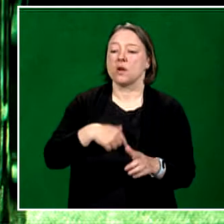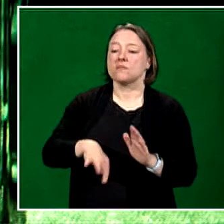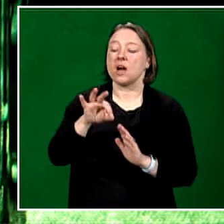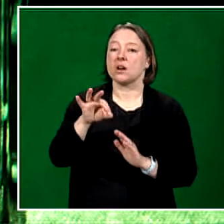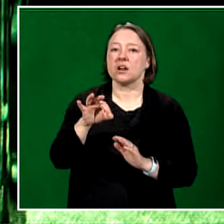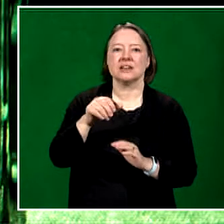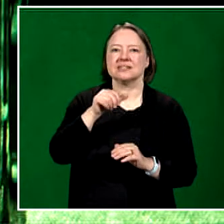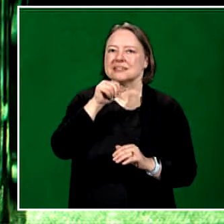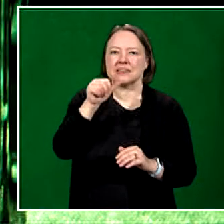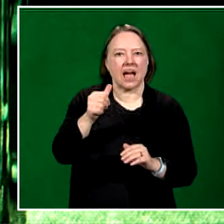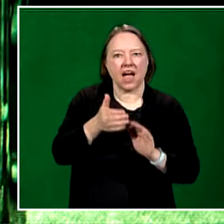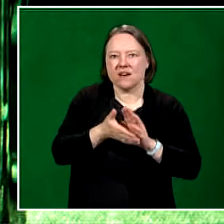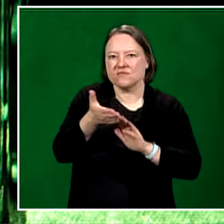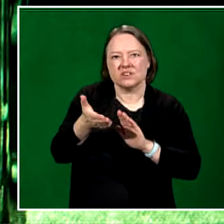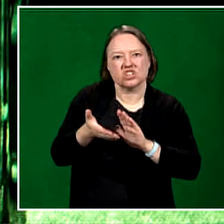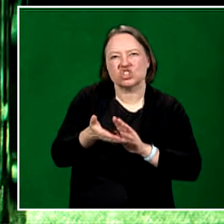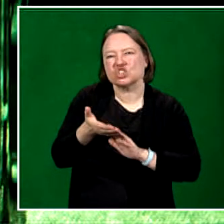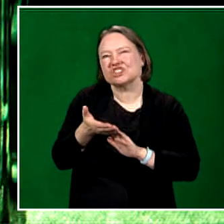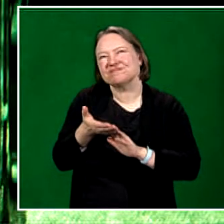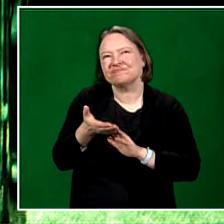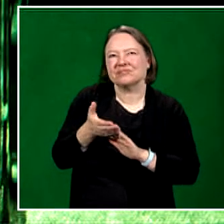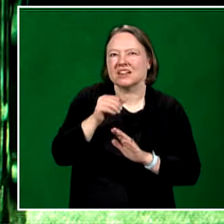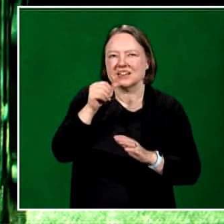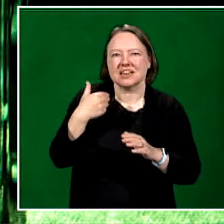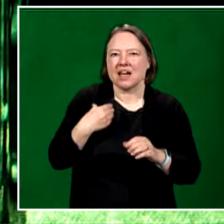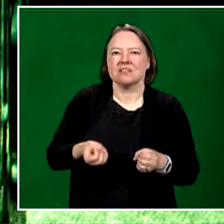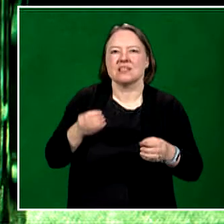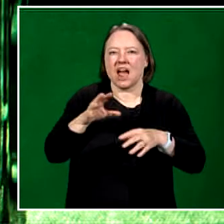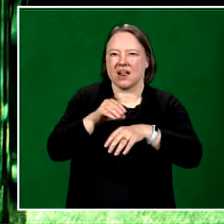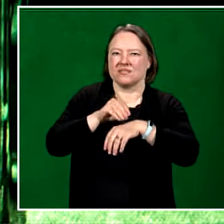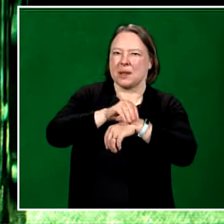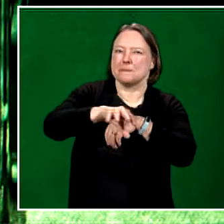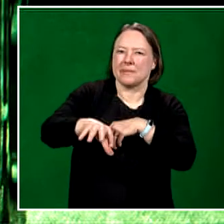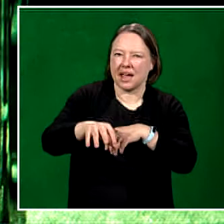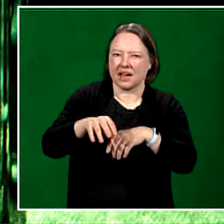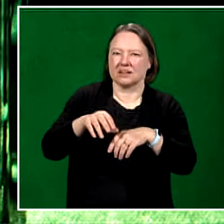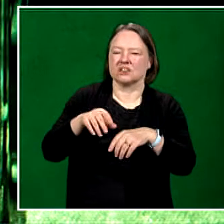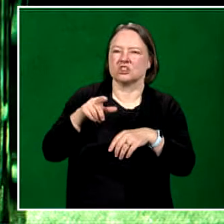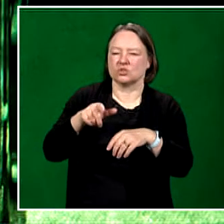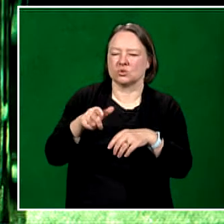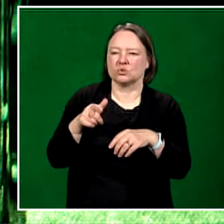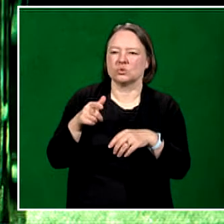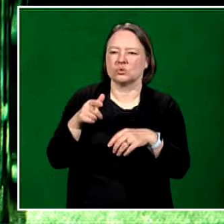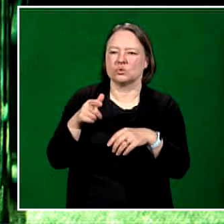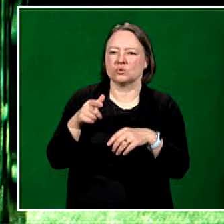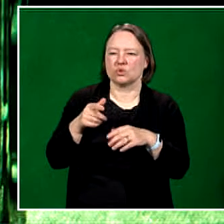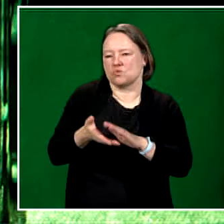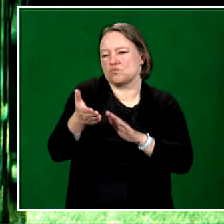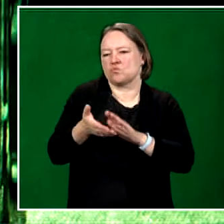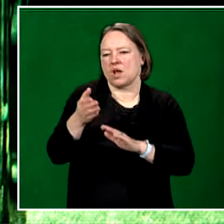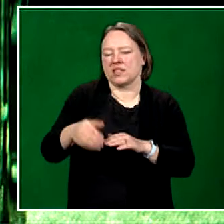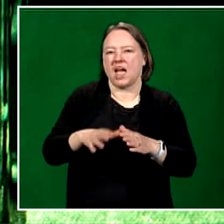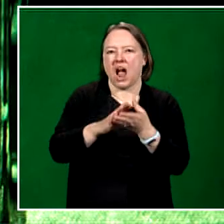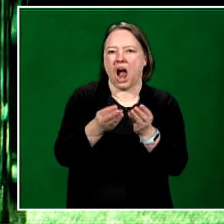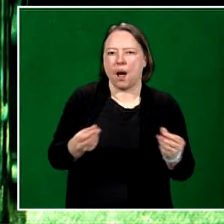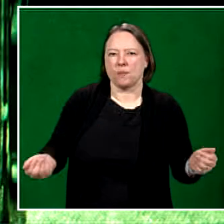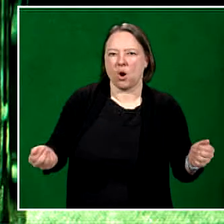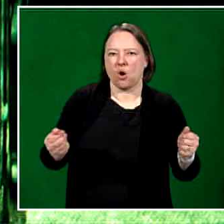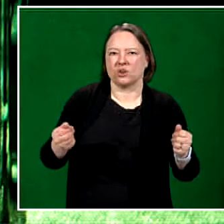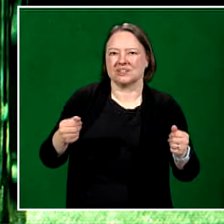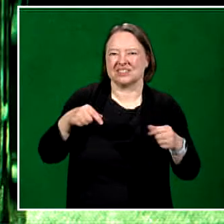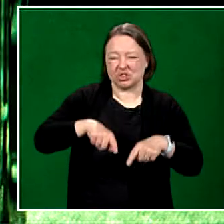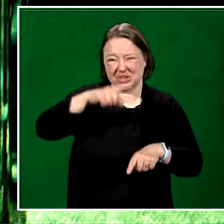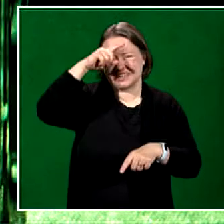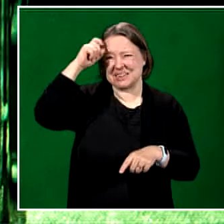not efficient, or it doesn't have much of an impact to run the composting system during the summer